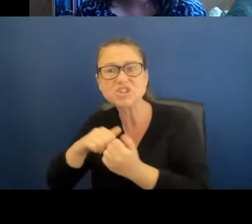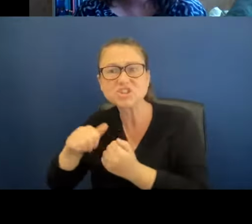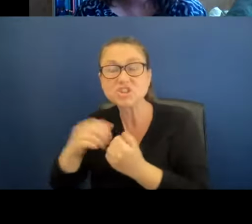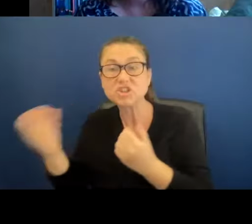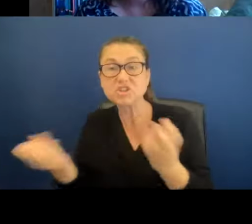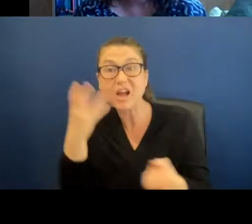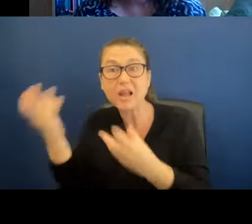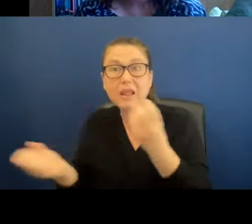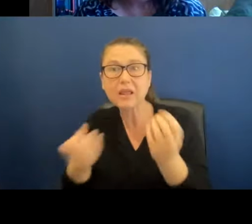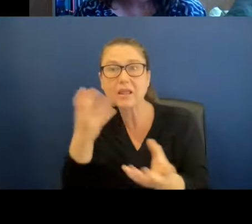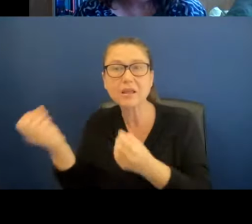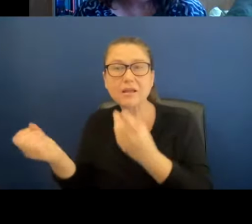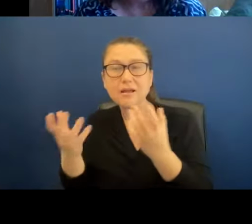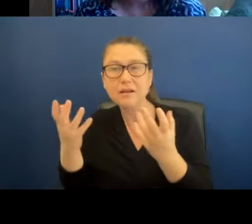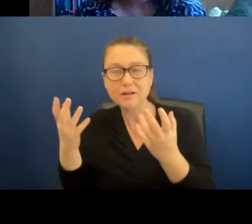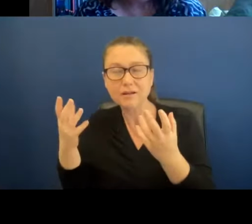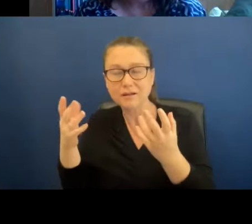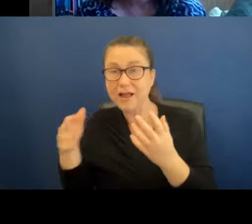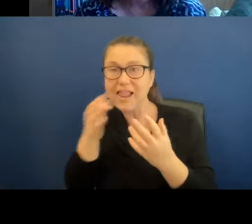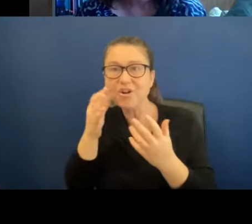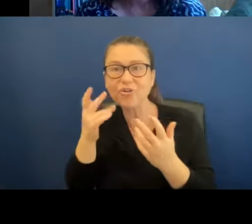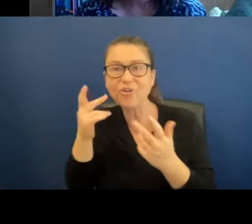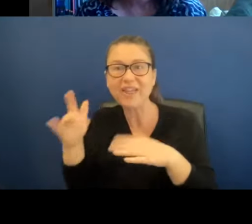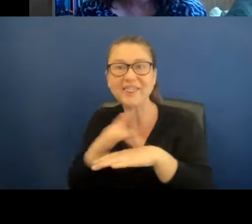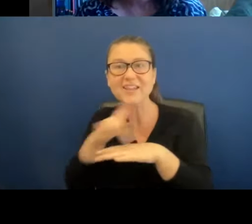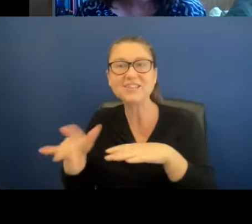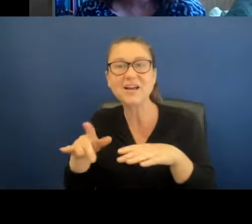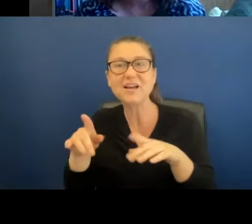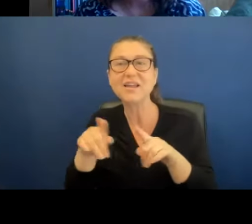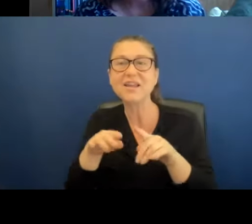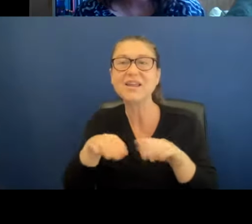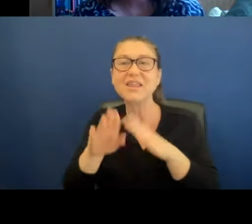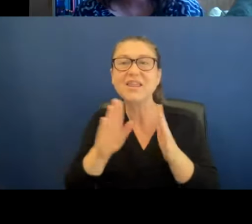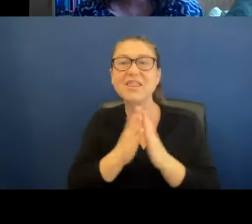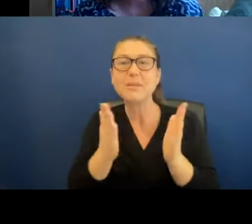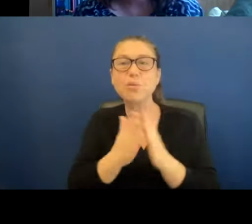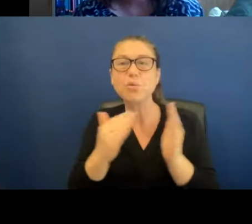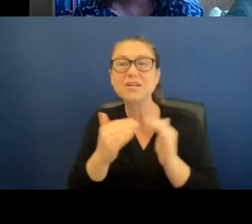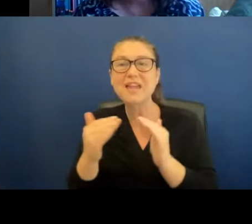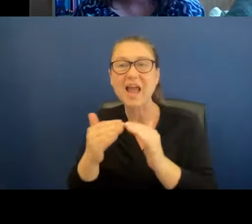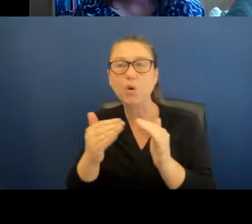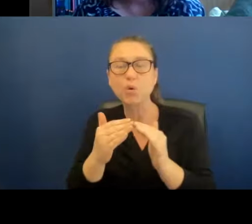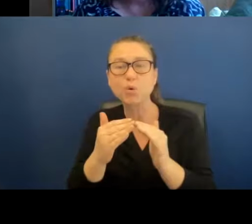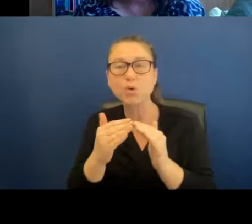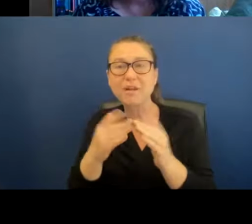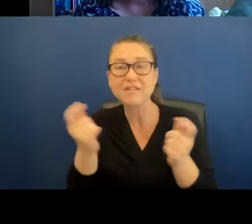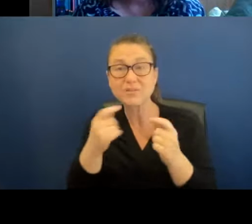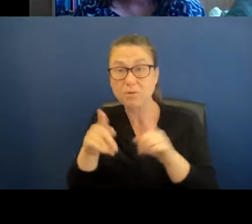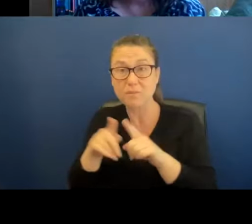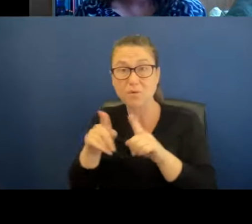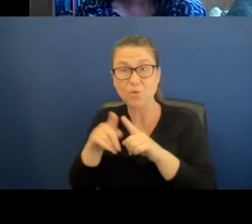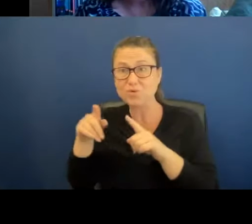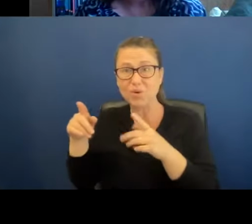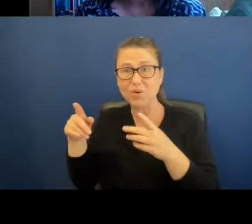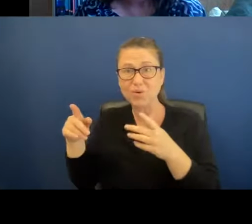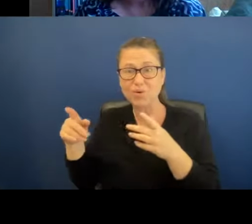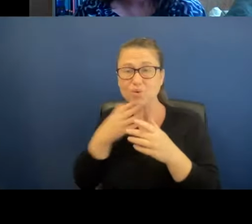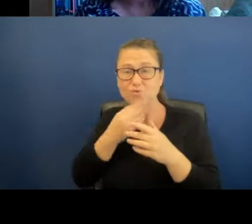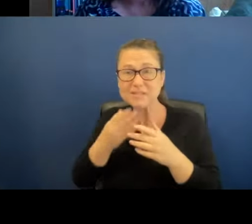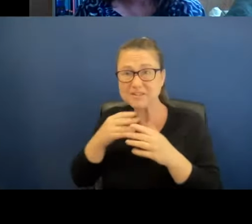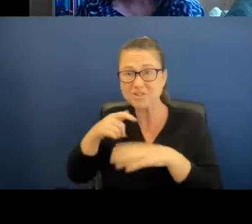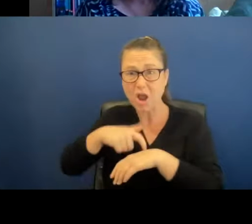manipulation and doing a little show as part of the booktown festival but equally at christmas and clunes there were still walkers and uni cyclists and we did a little